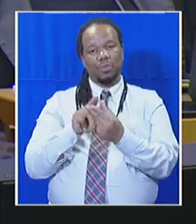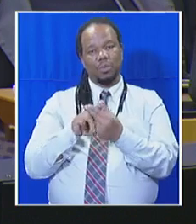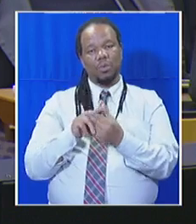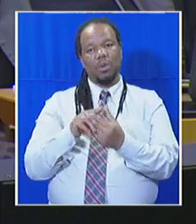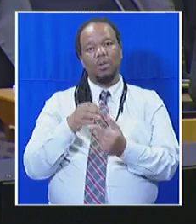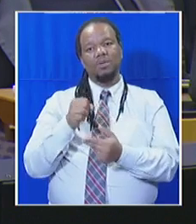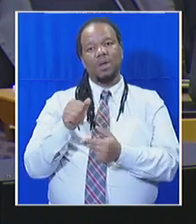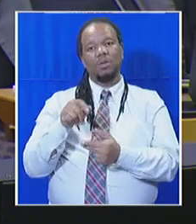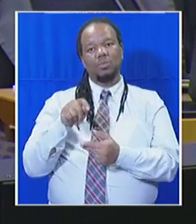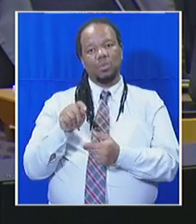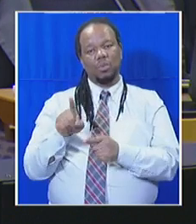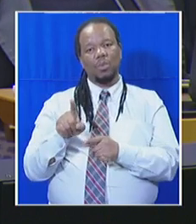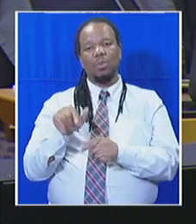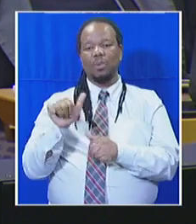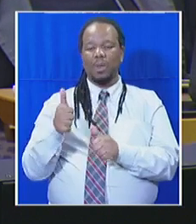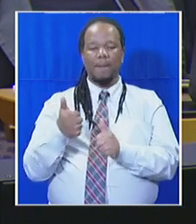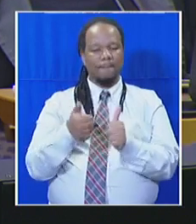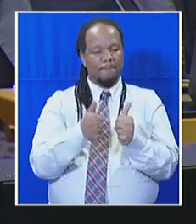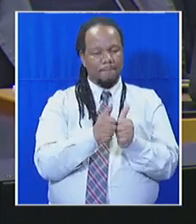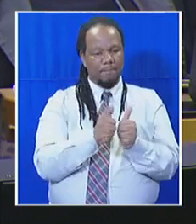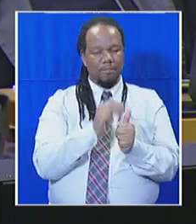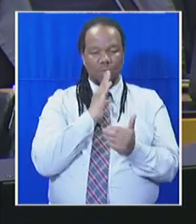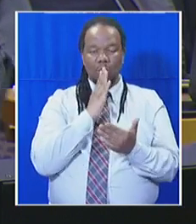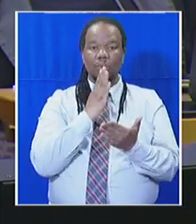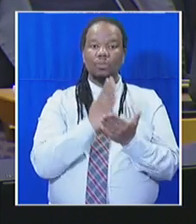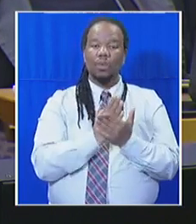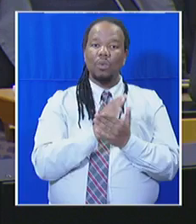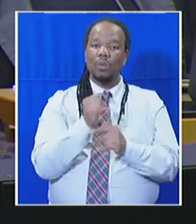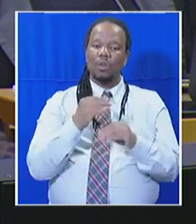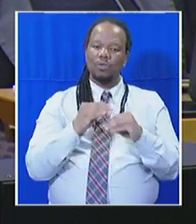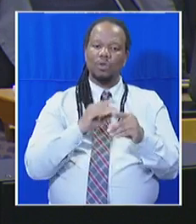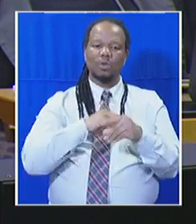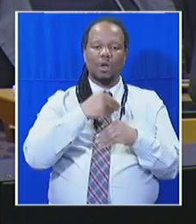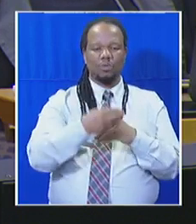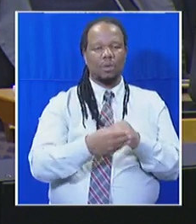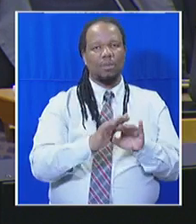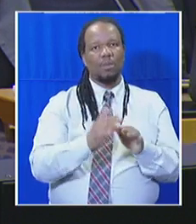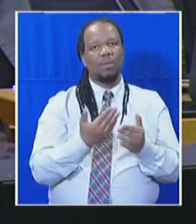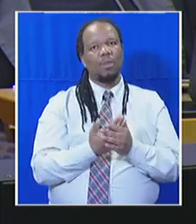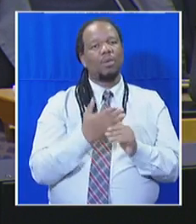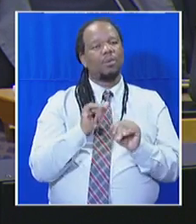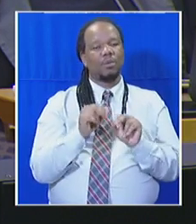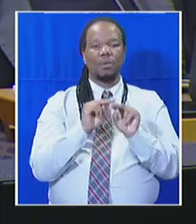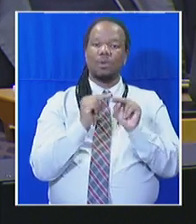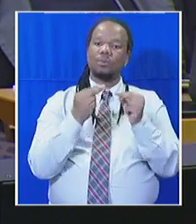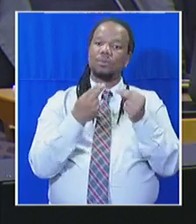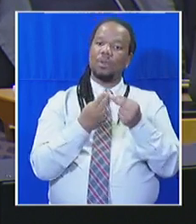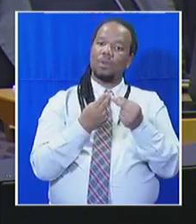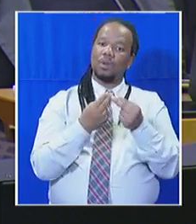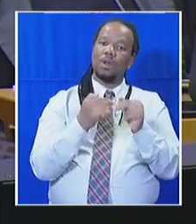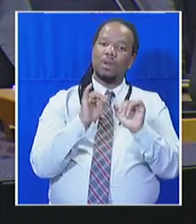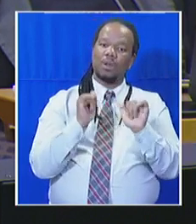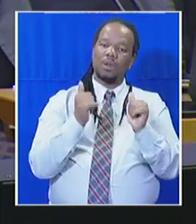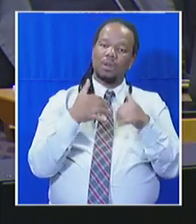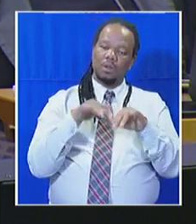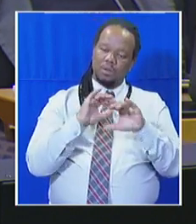strategic partners in ensuring improved educational outcomes. To give effect to this, the National Education Collaboration Trust was created